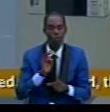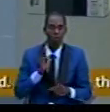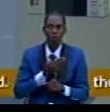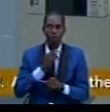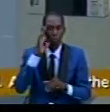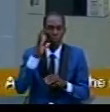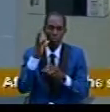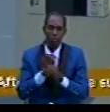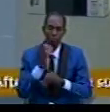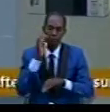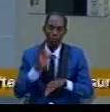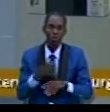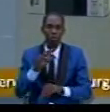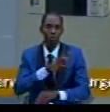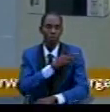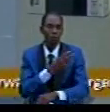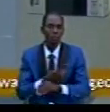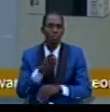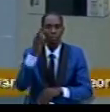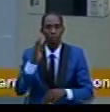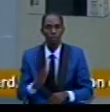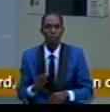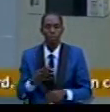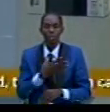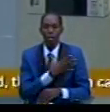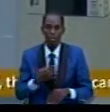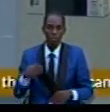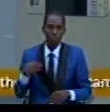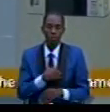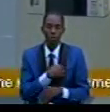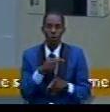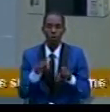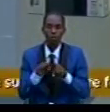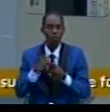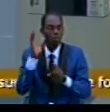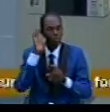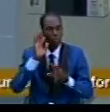God. And we also shall testify in due